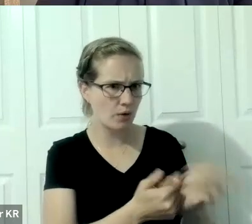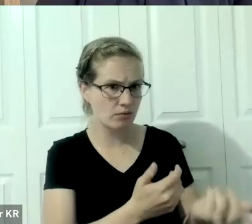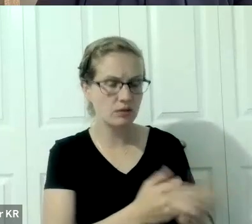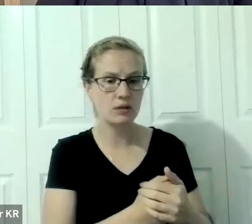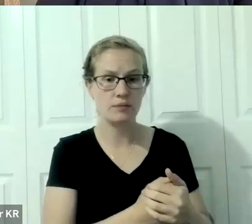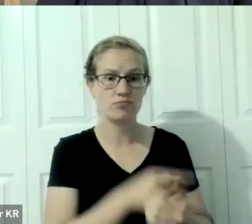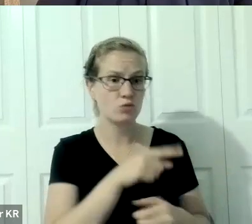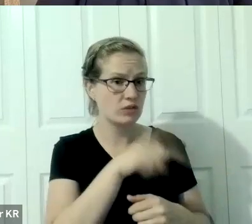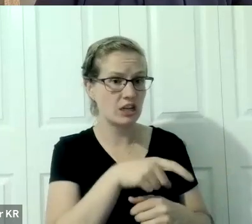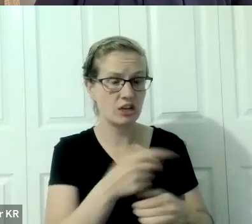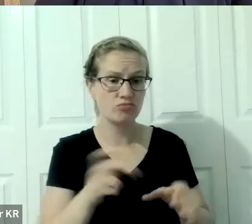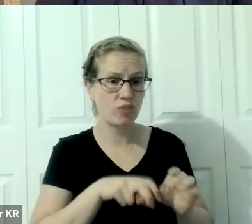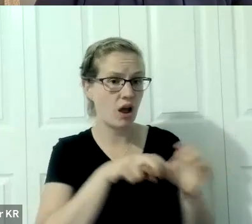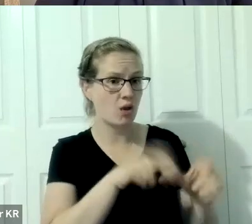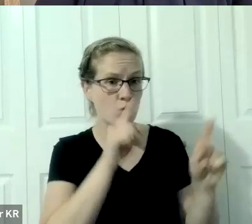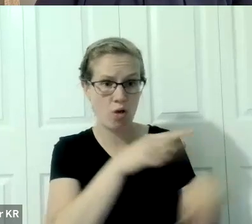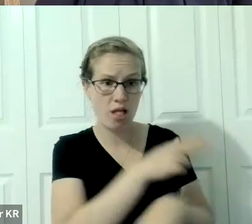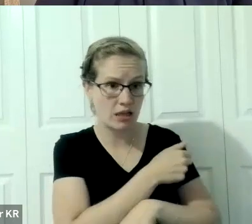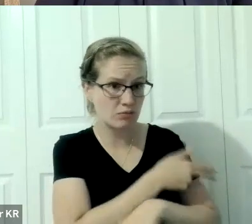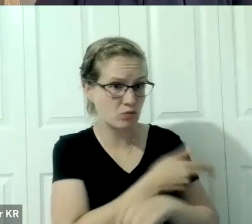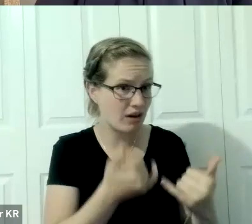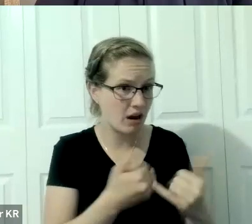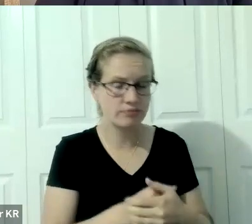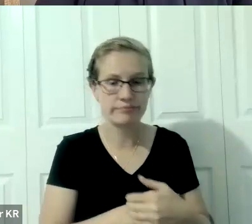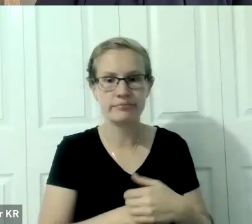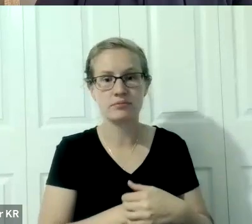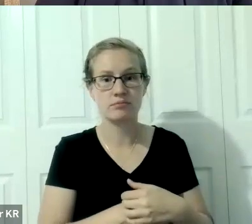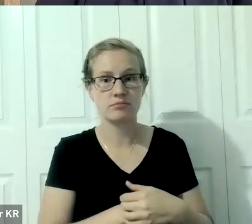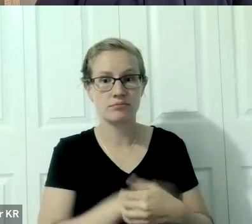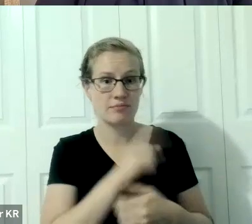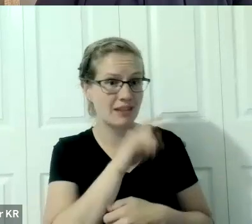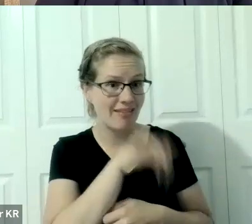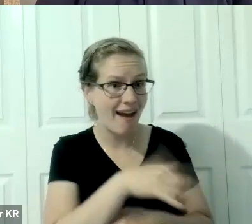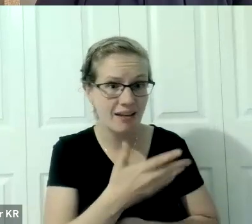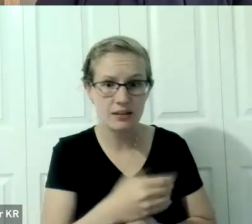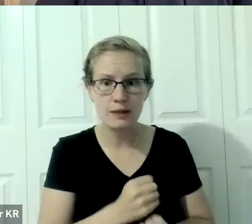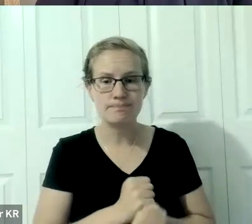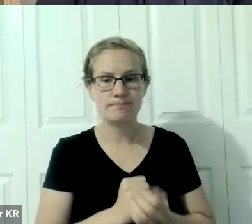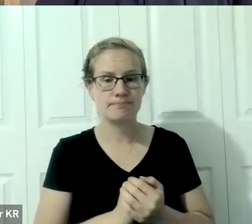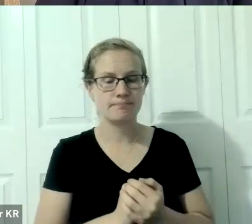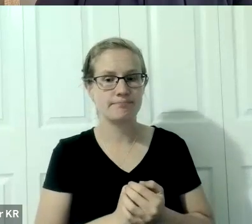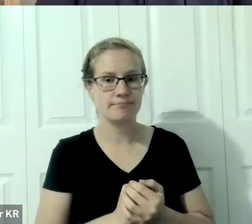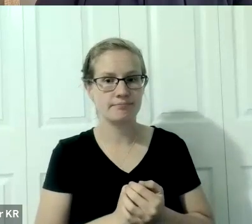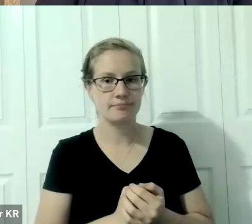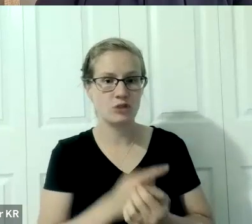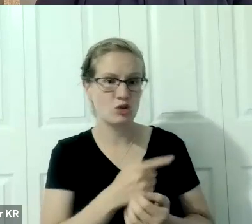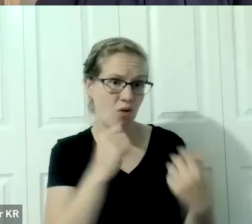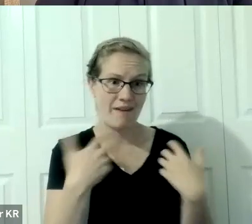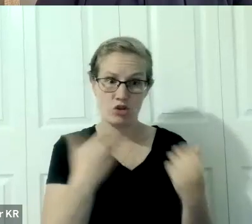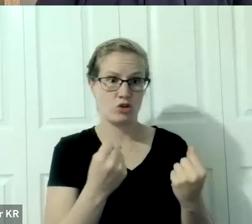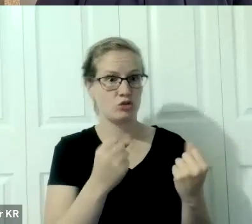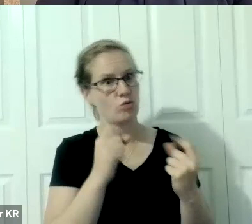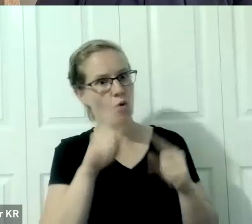Do you need a ride to the hospital? You know, is that what you need? because you don't have the courage to go to